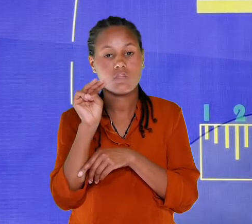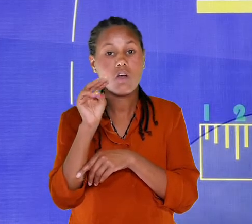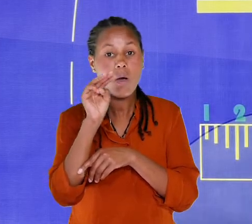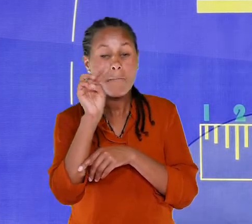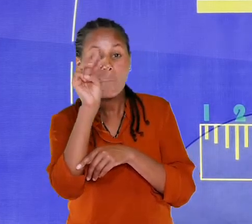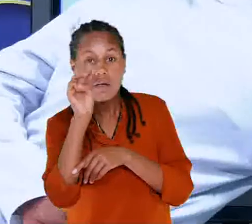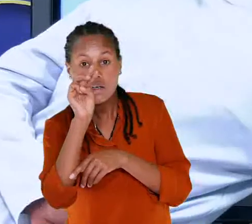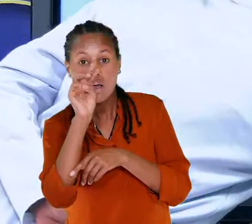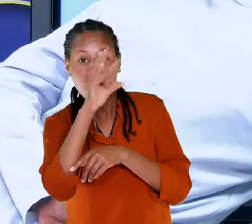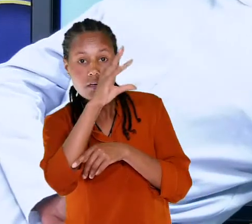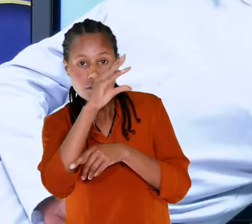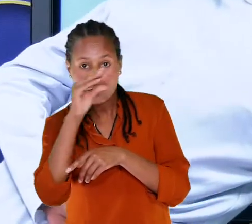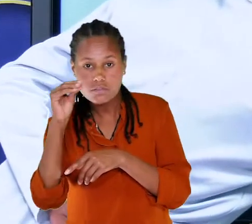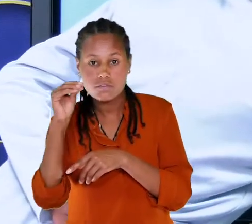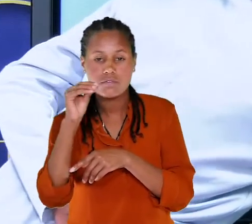and